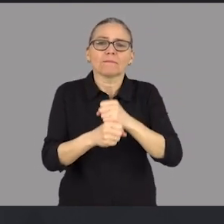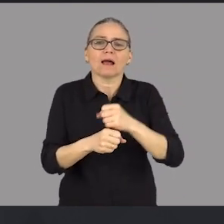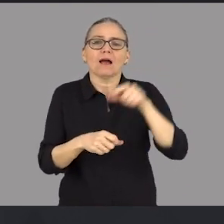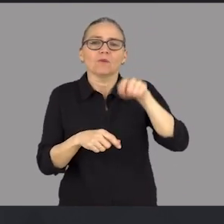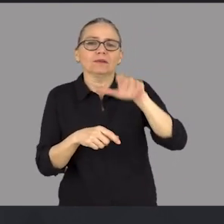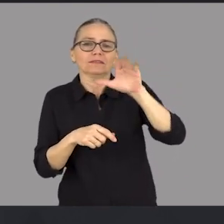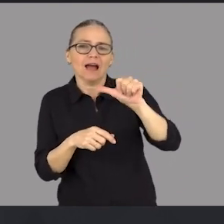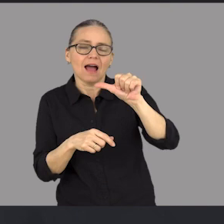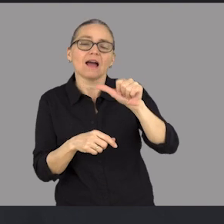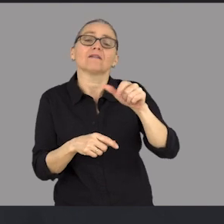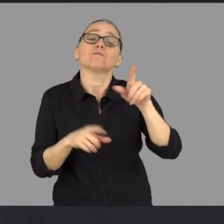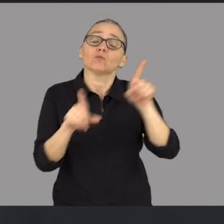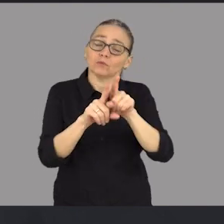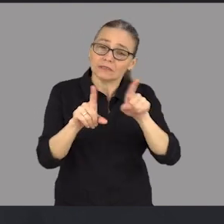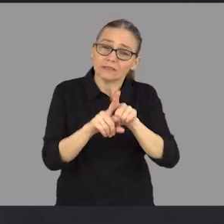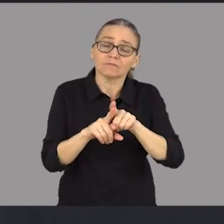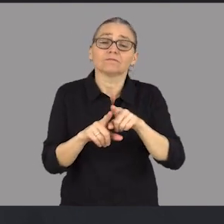at